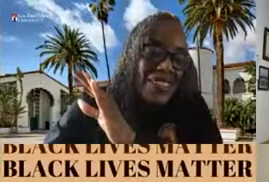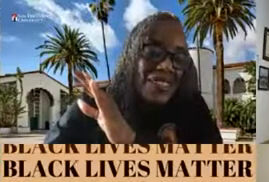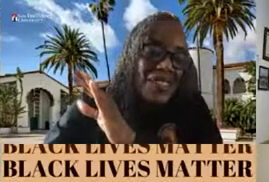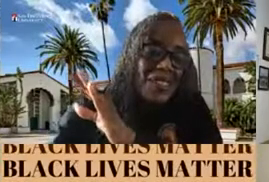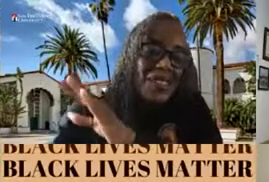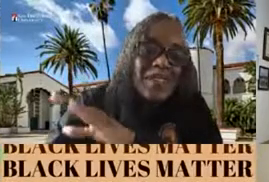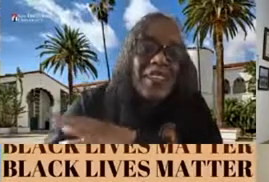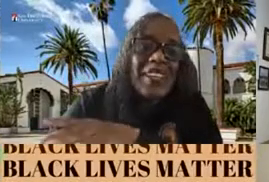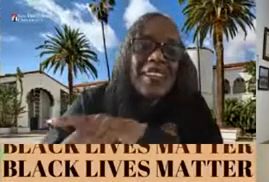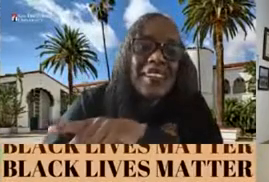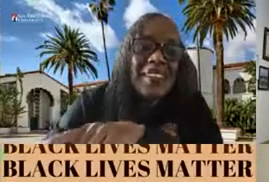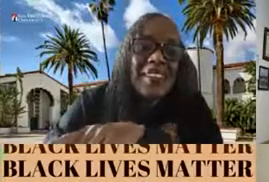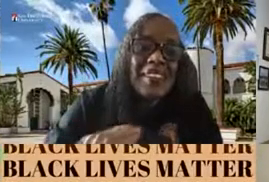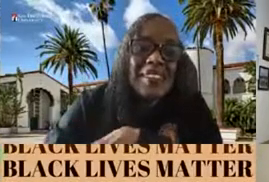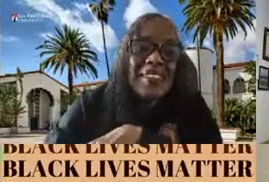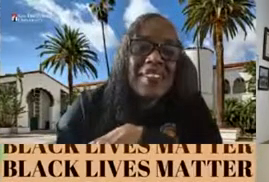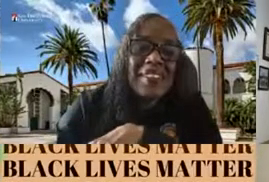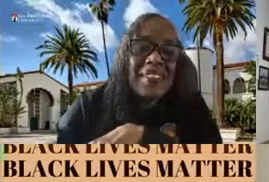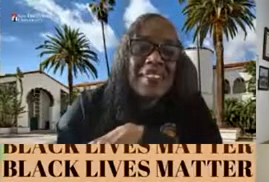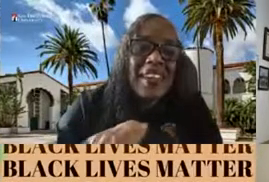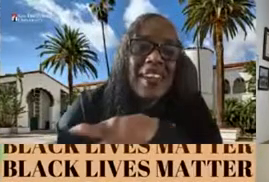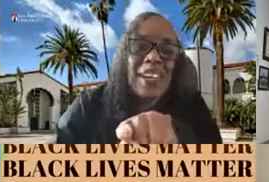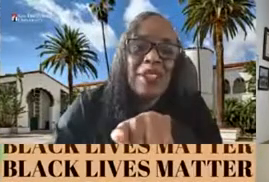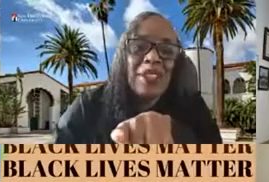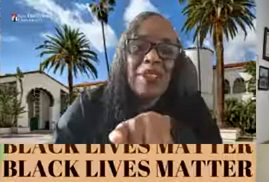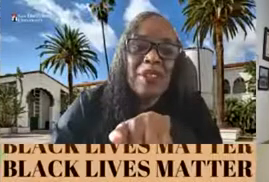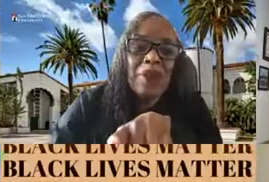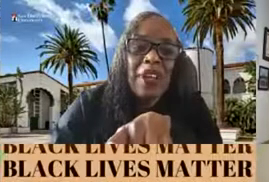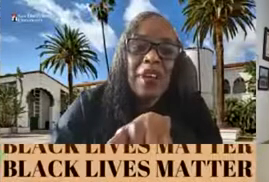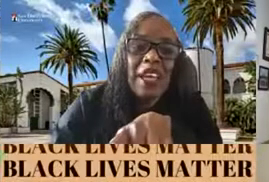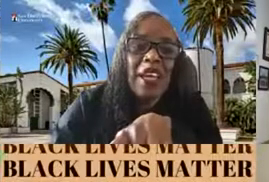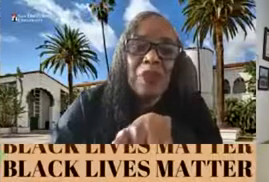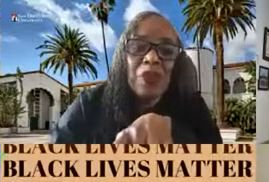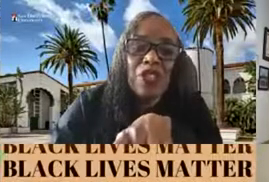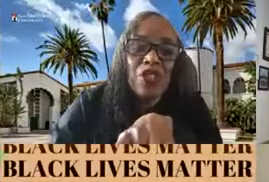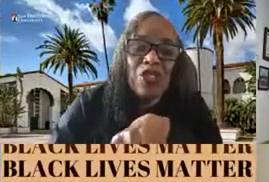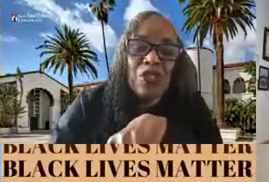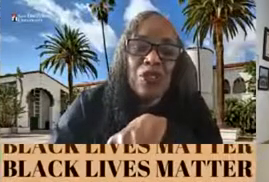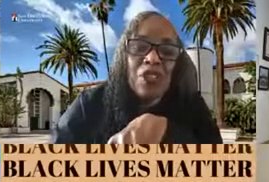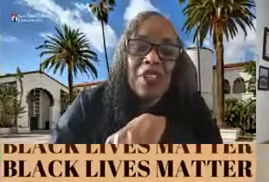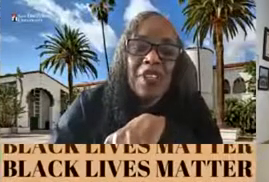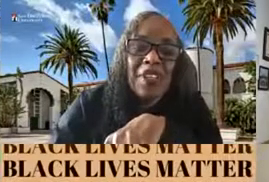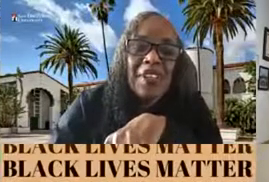Awesome. We got a lot of folks who wanted to come back to HGS. And what did you just do,